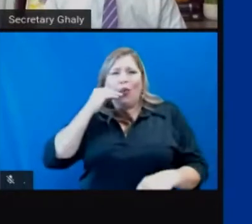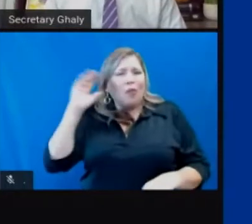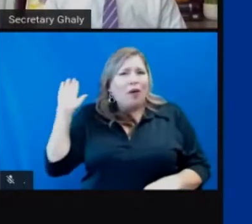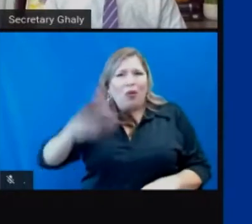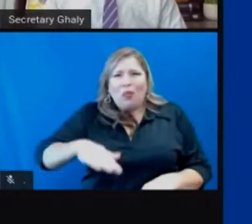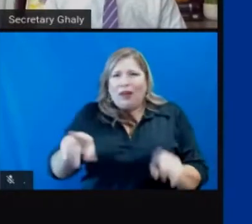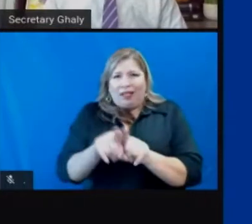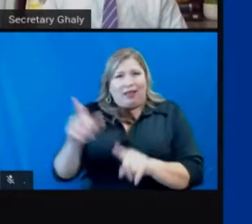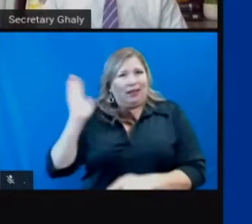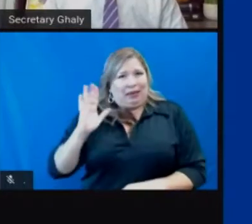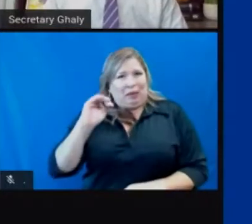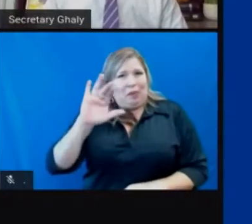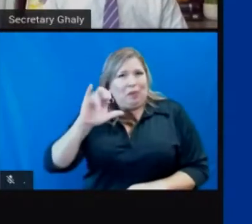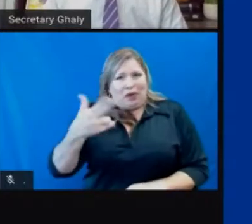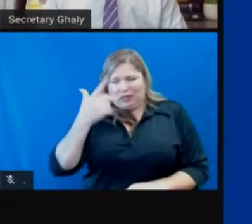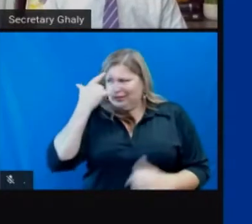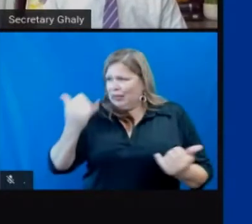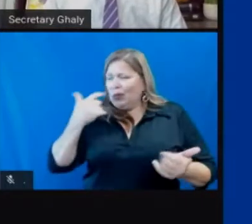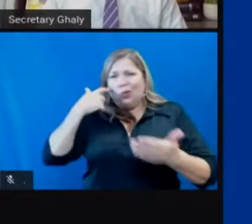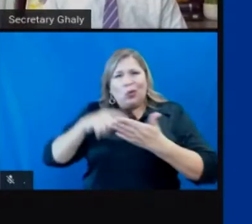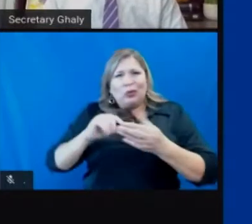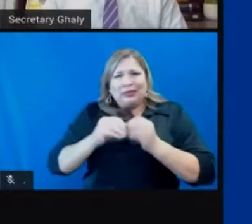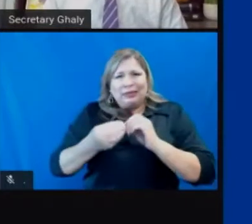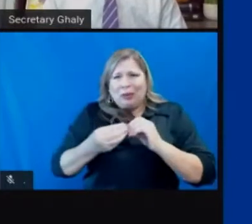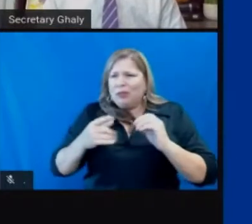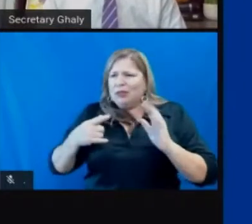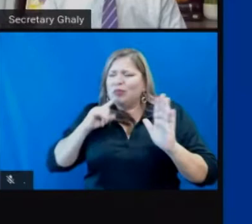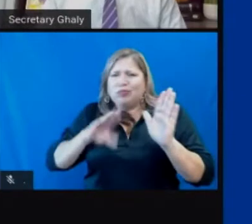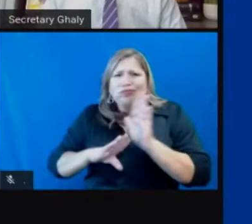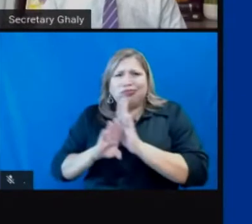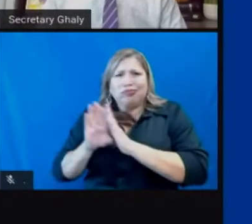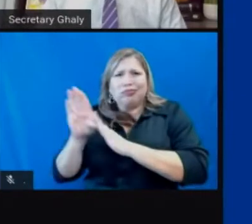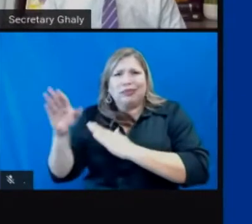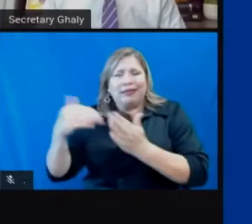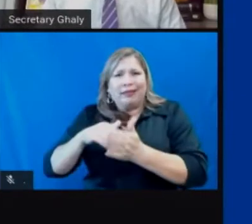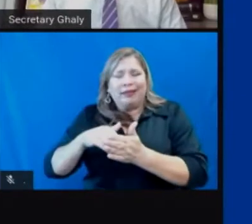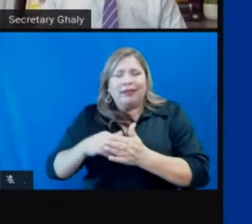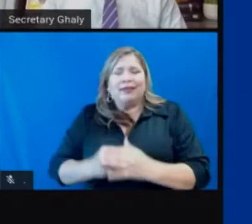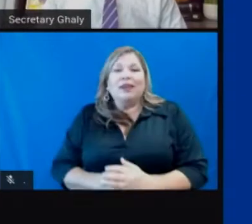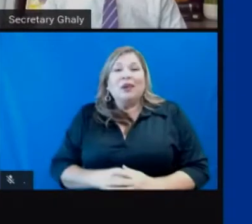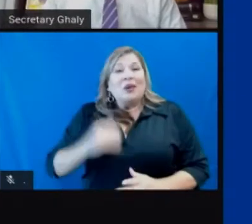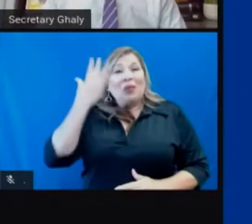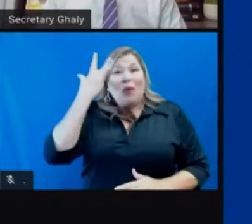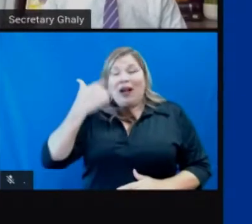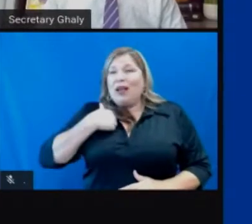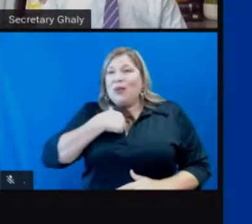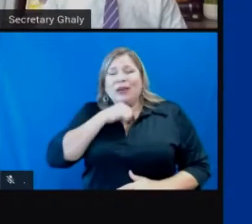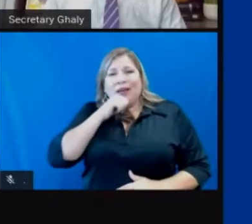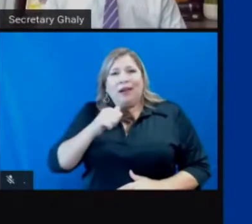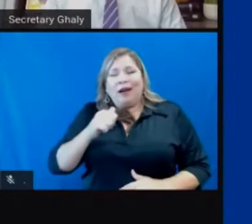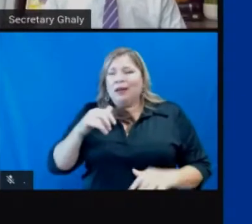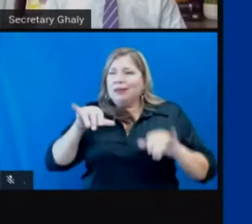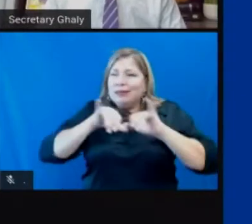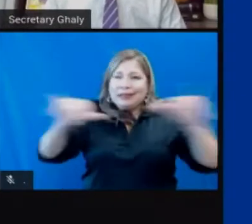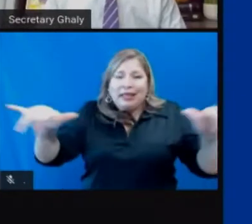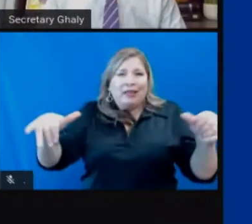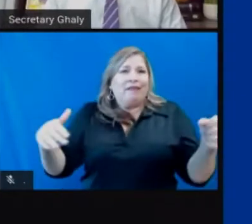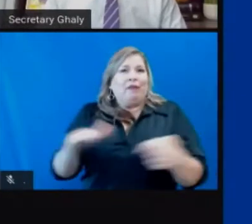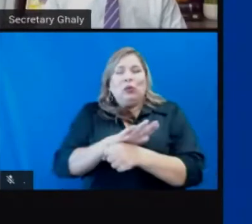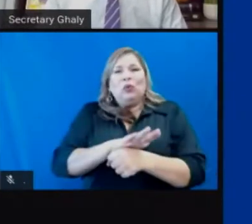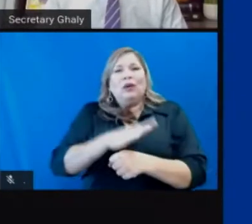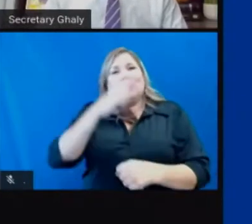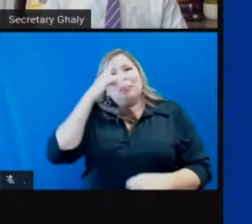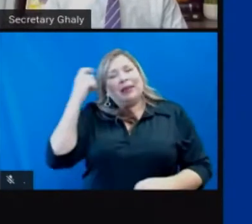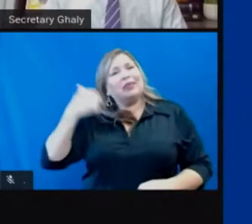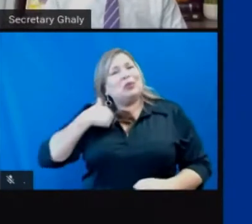concern around surges. Well, we've learned a lot, and we've been a state that has been guided by data, guided by